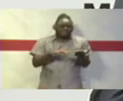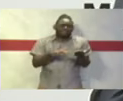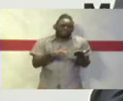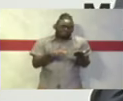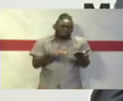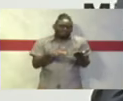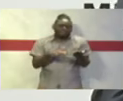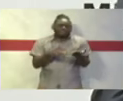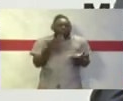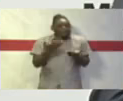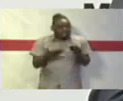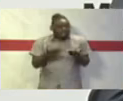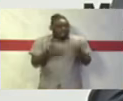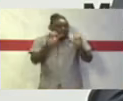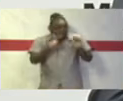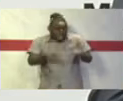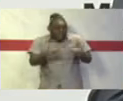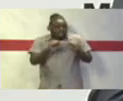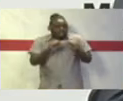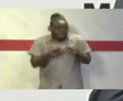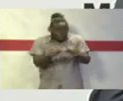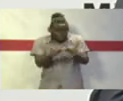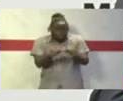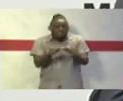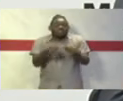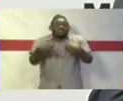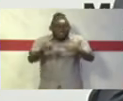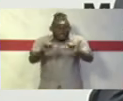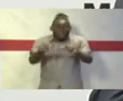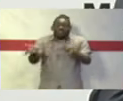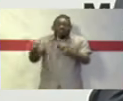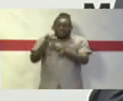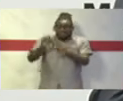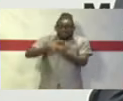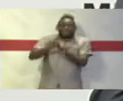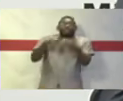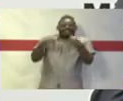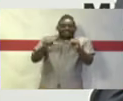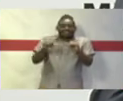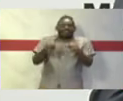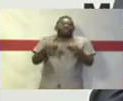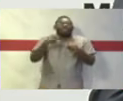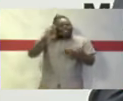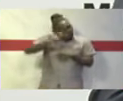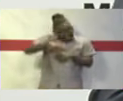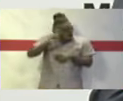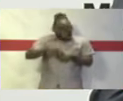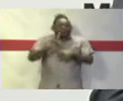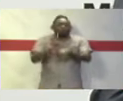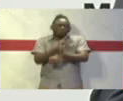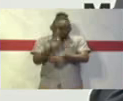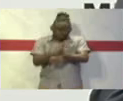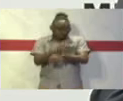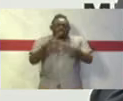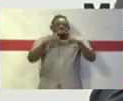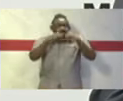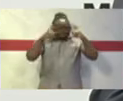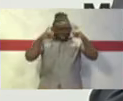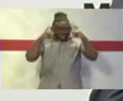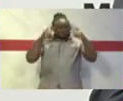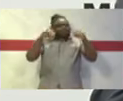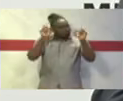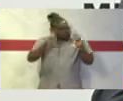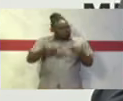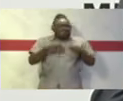can become infected still, and for that reason we are asking everyone to wear your mask. If you have two persons a short